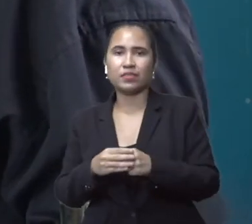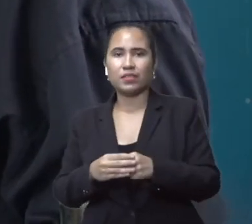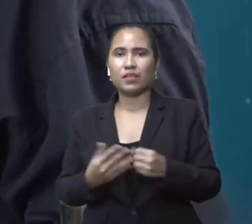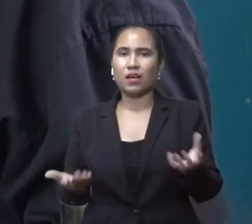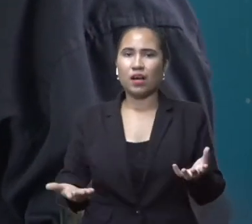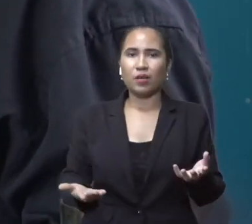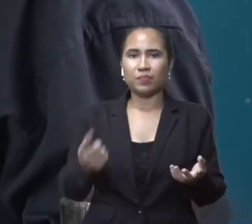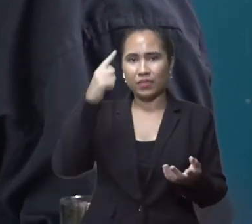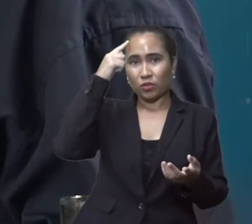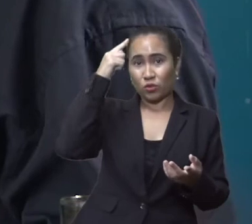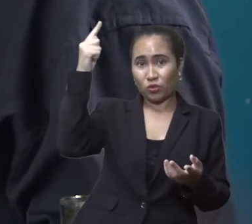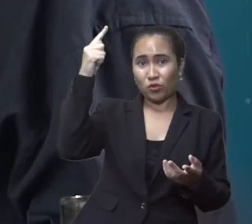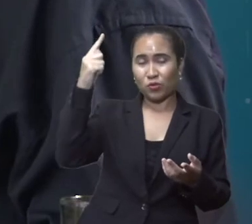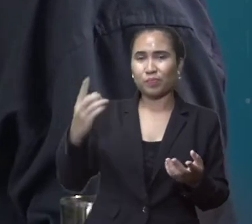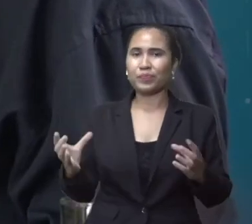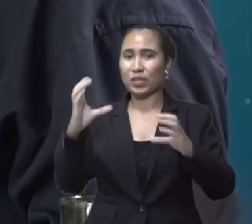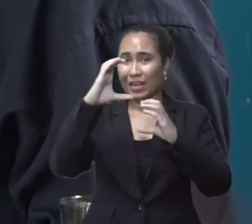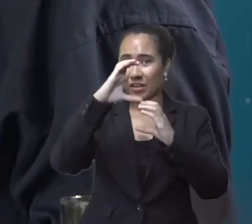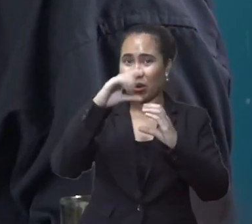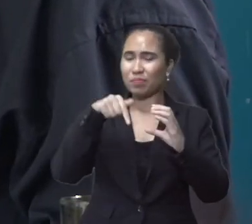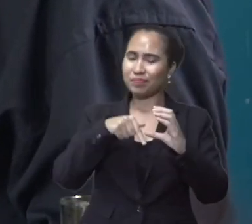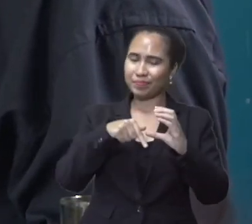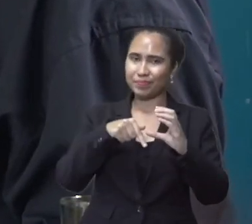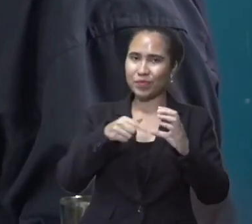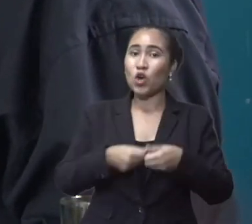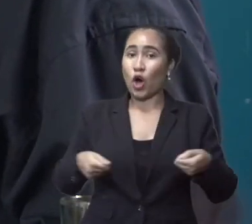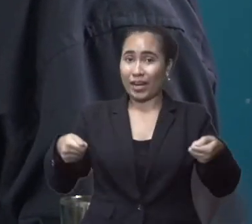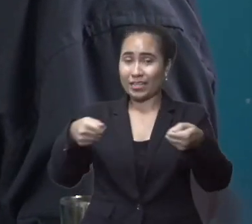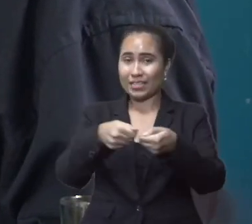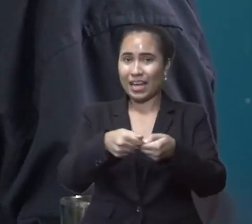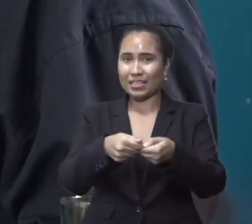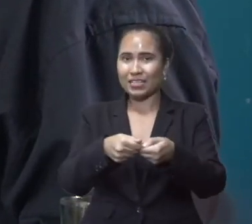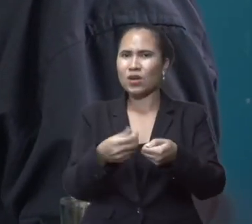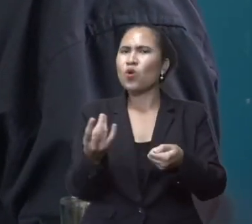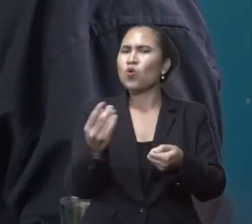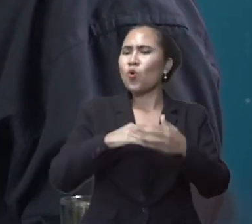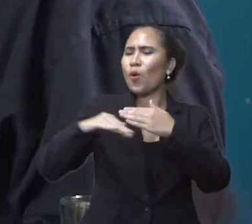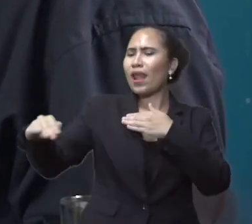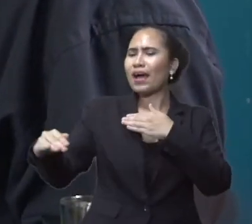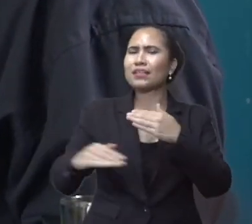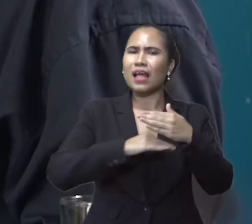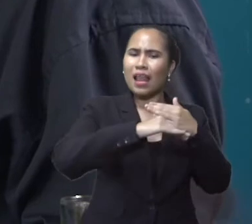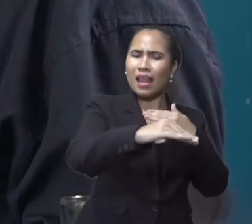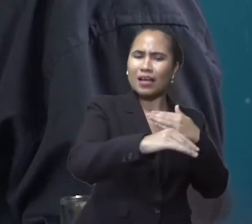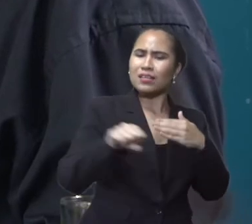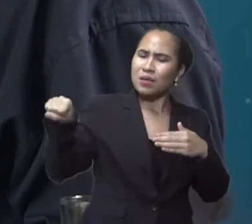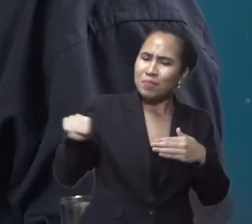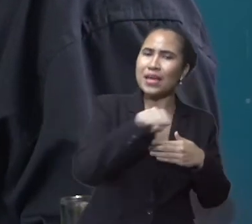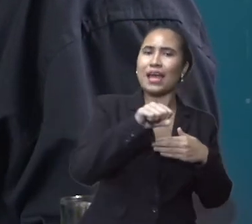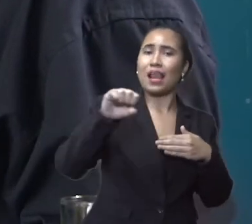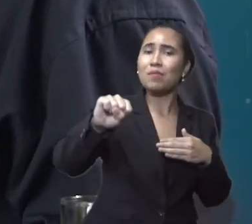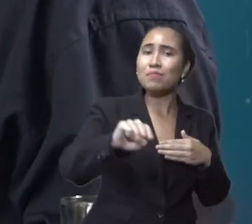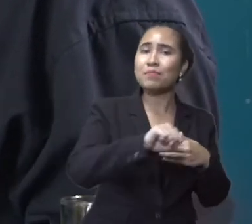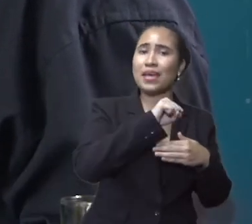and philosophy of having regional groupings like CARICOM is really see how each one of the countries can bring something to the table so that they